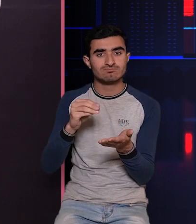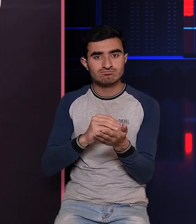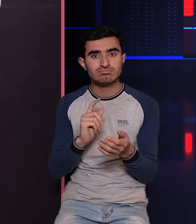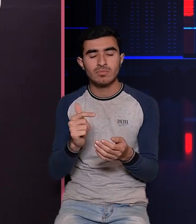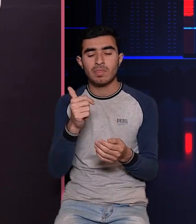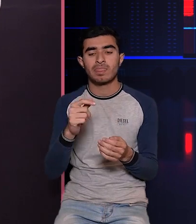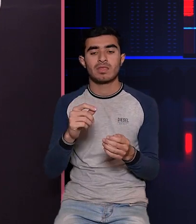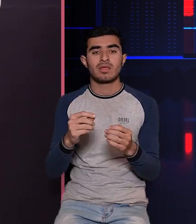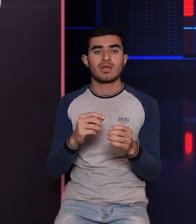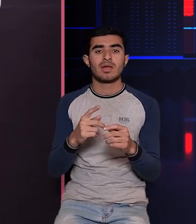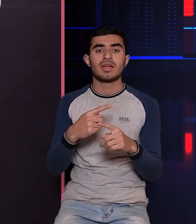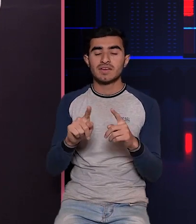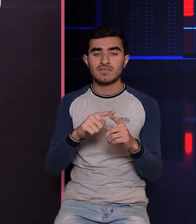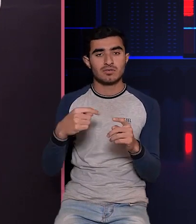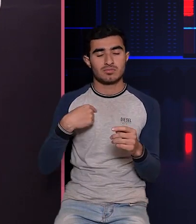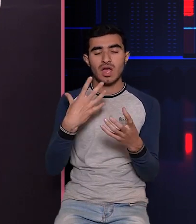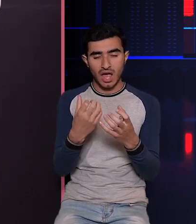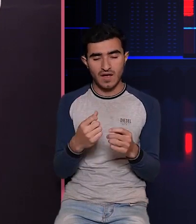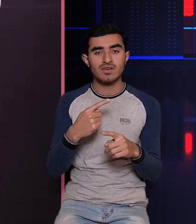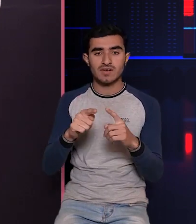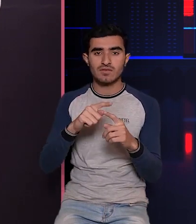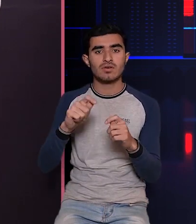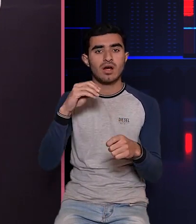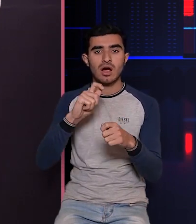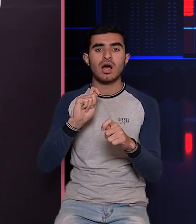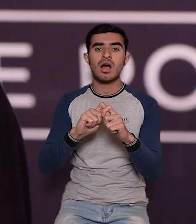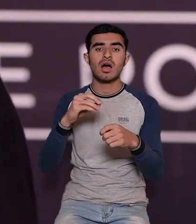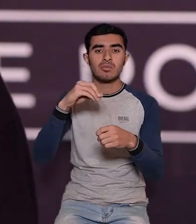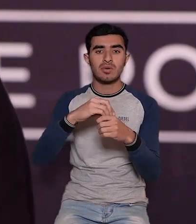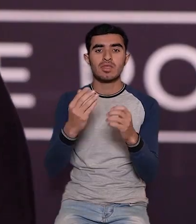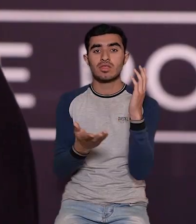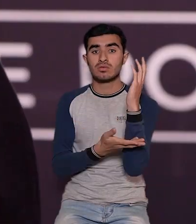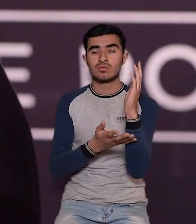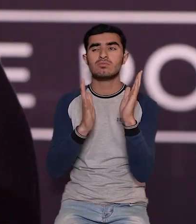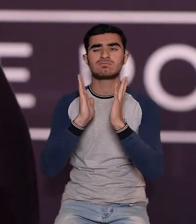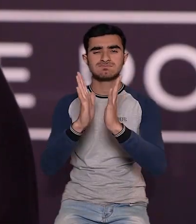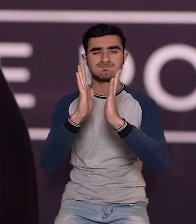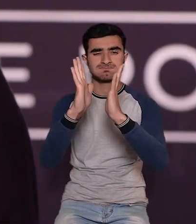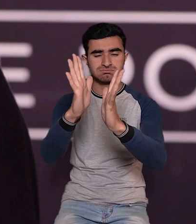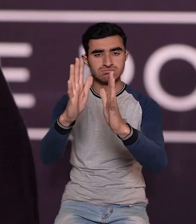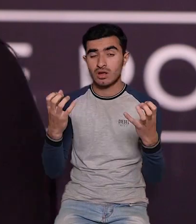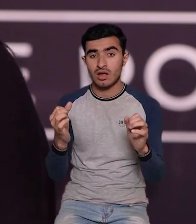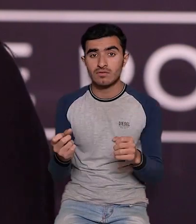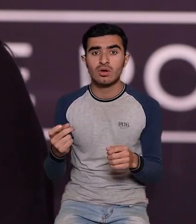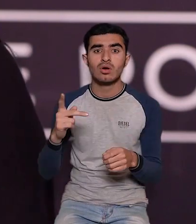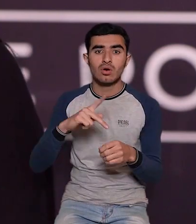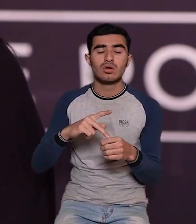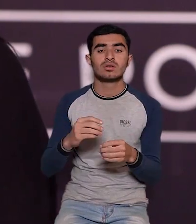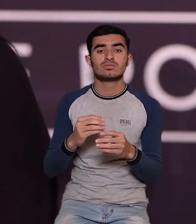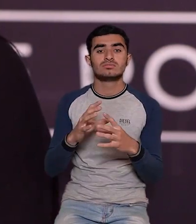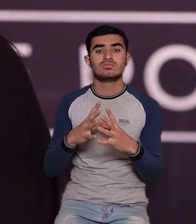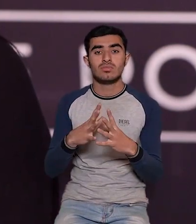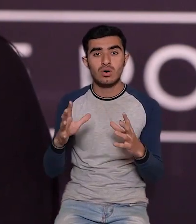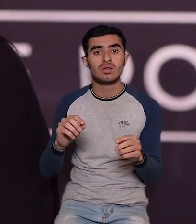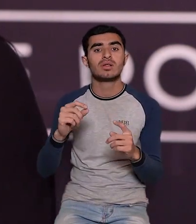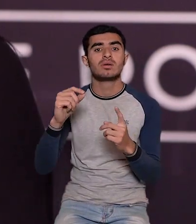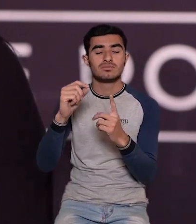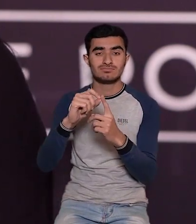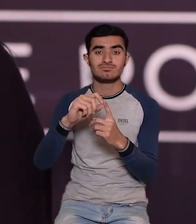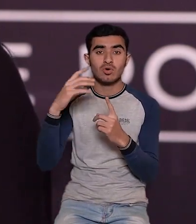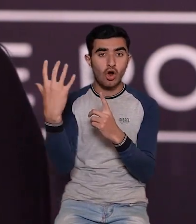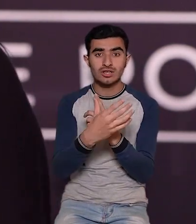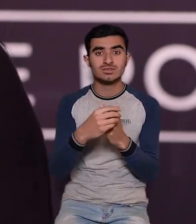pilot projects that is primarily geared towards that. And now we are working on important projects where we're bringing